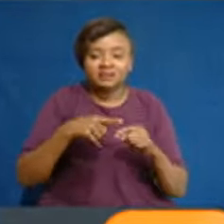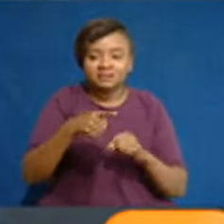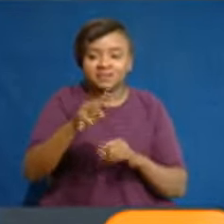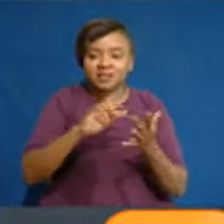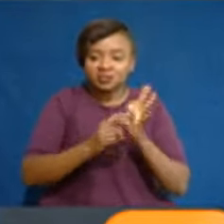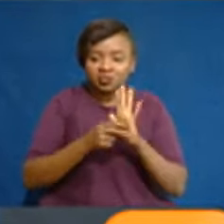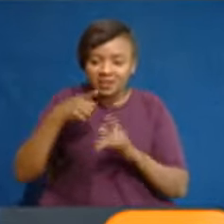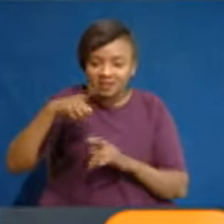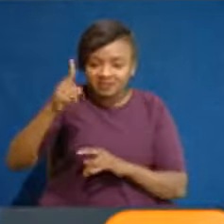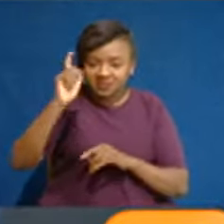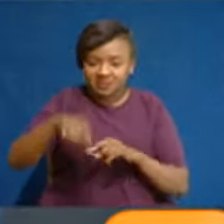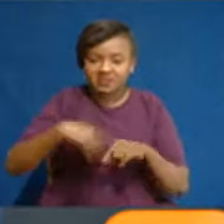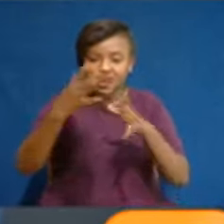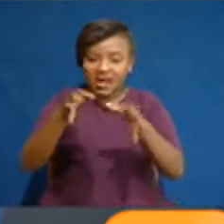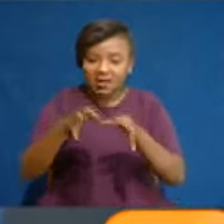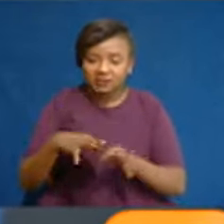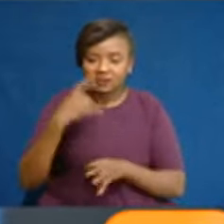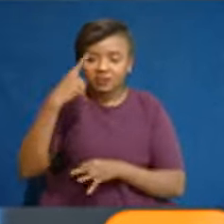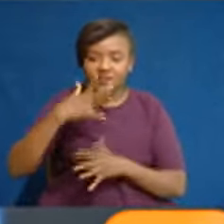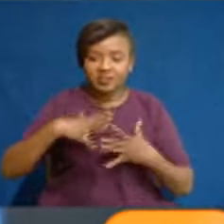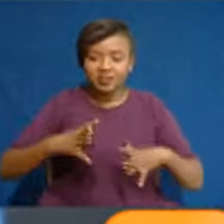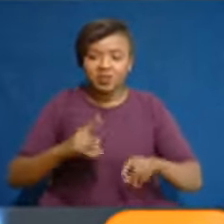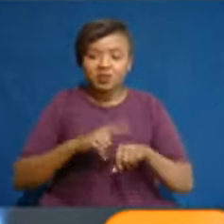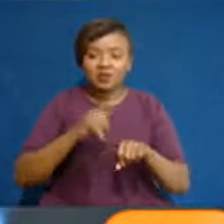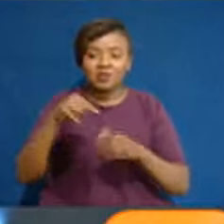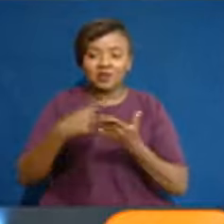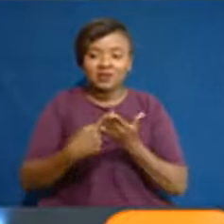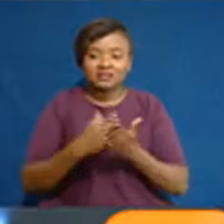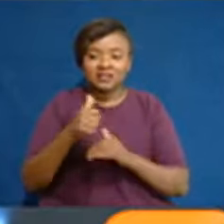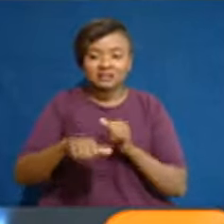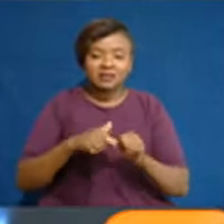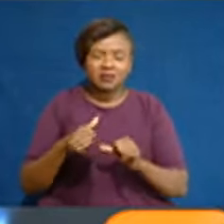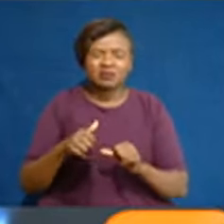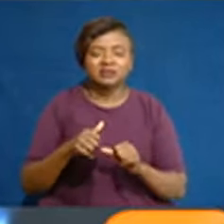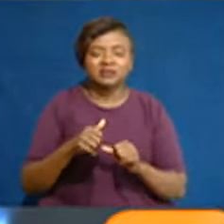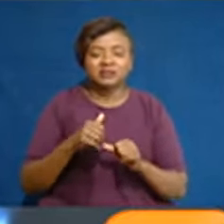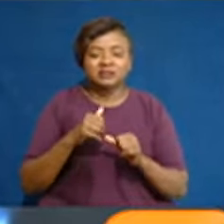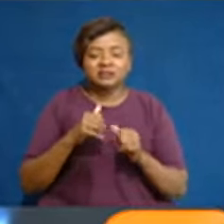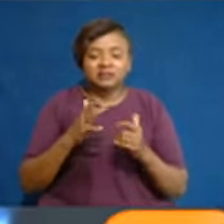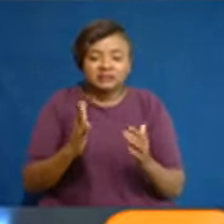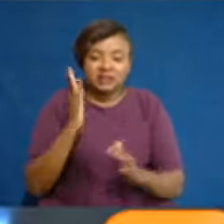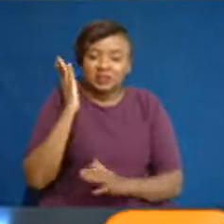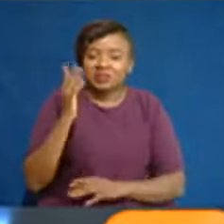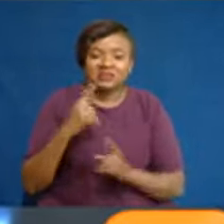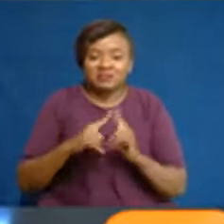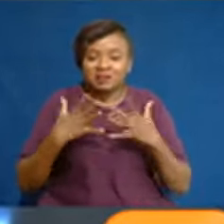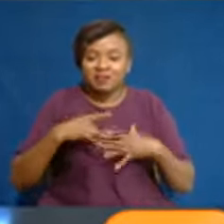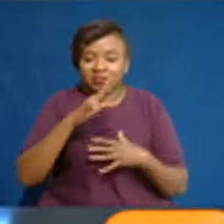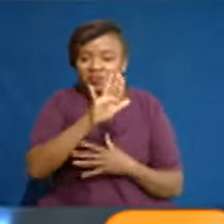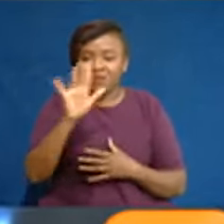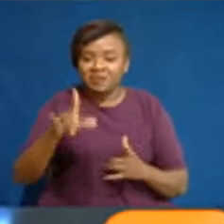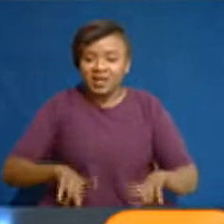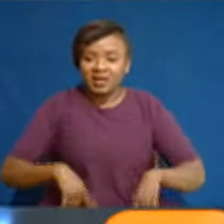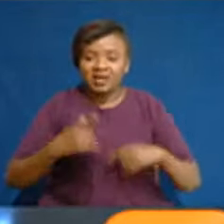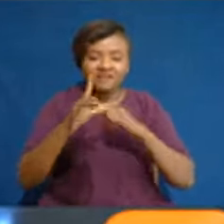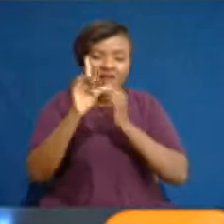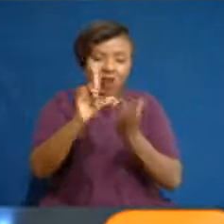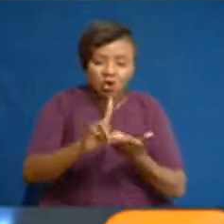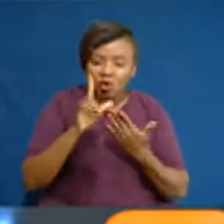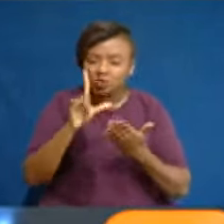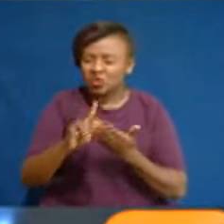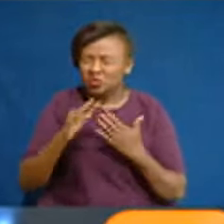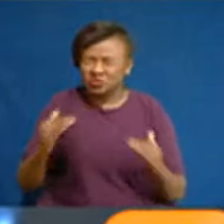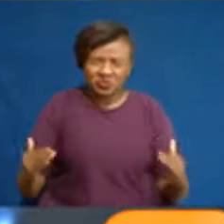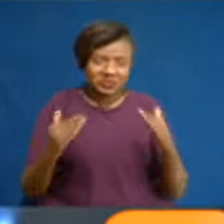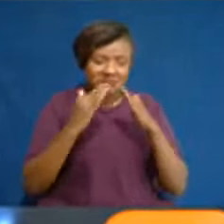to the people. Because if you talk about security, the people are living in poverty. You know, they're living in conditions that are undignified. They're living in death traps, that one